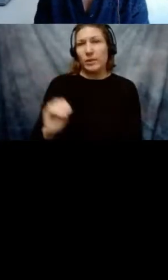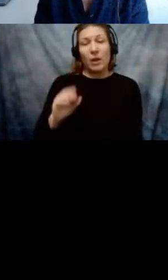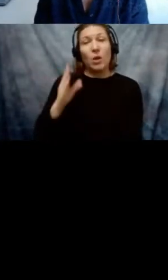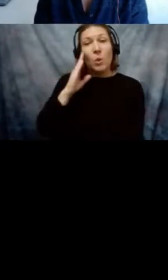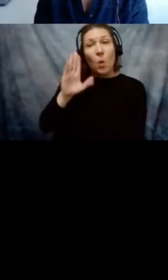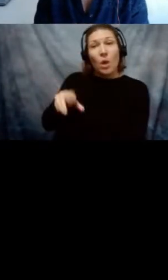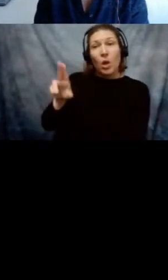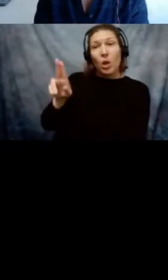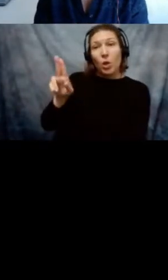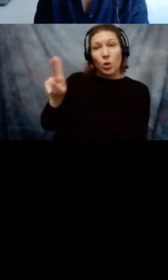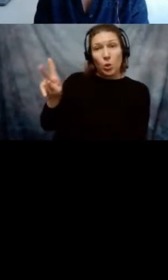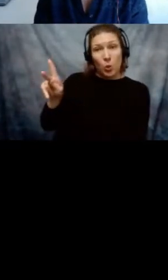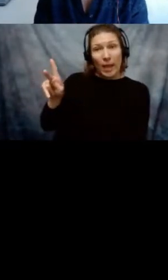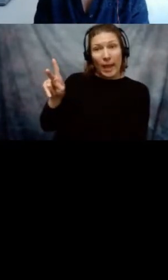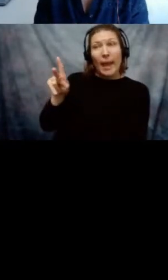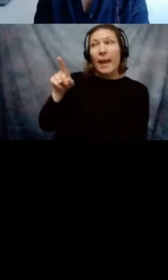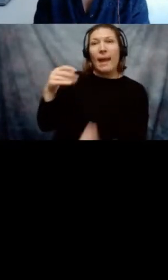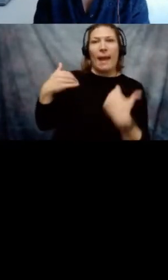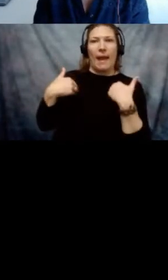about 13%.